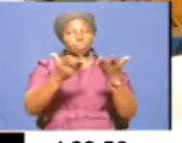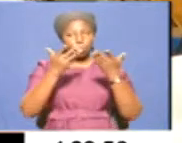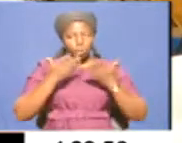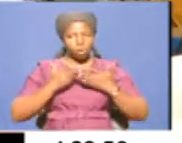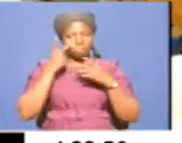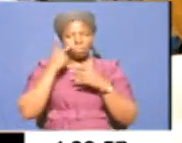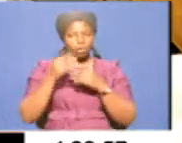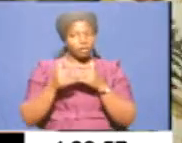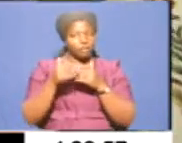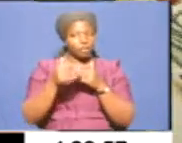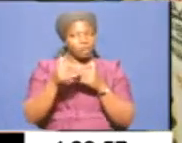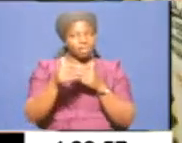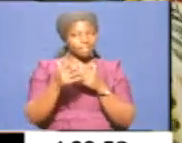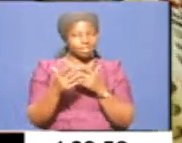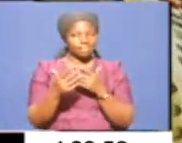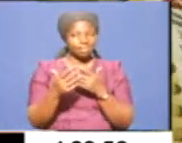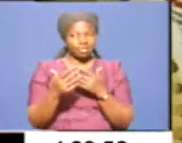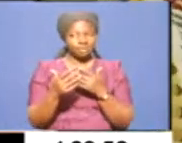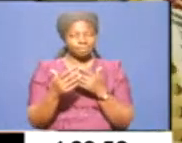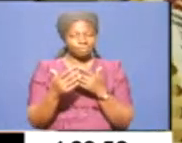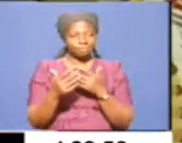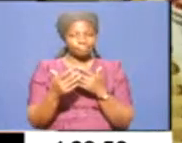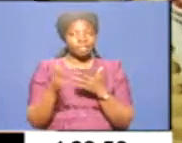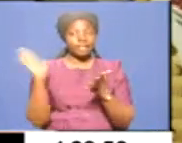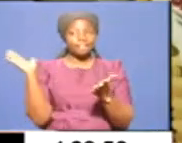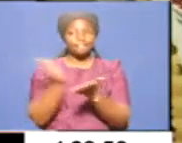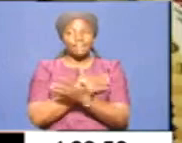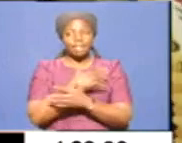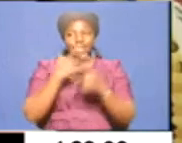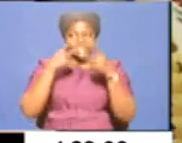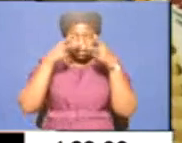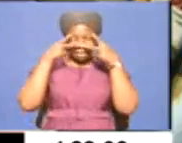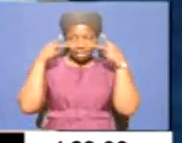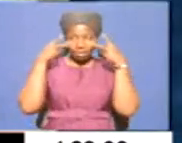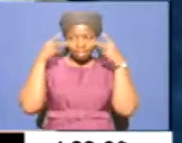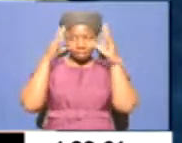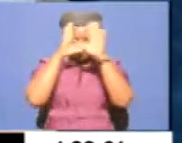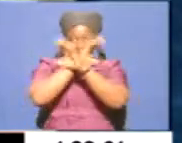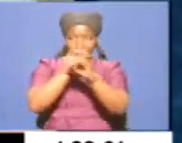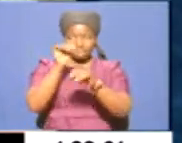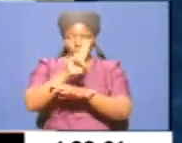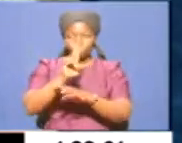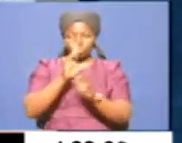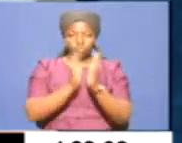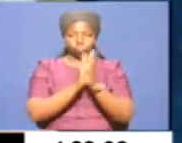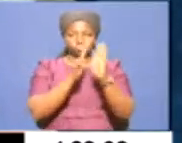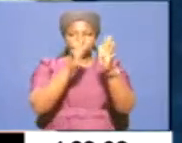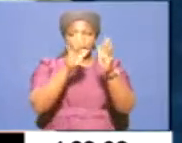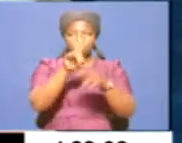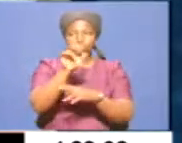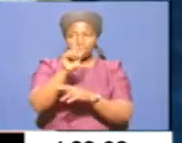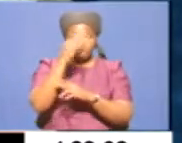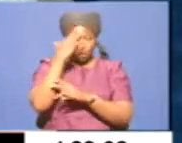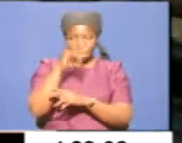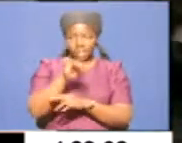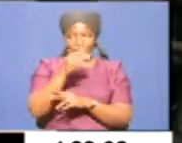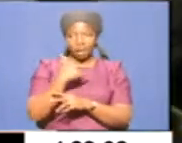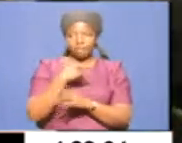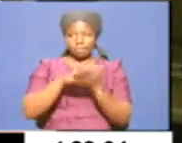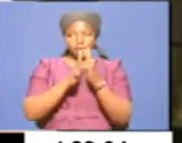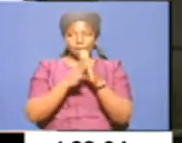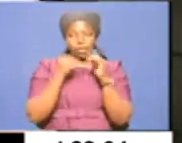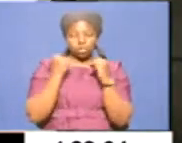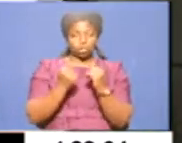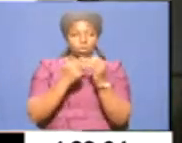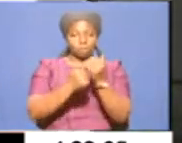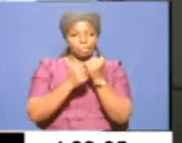that continued partnership. On the war against terrorism, President Kenyatta applauded the U.S. for being a strong partner for Kenya. The Kenya